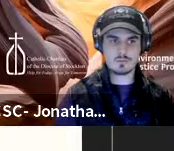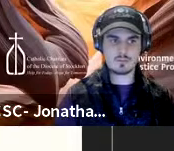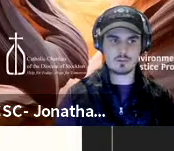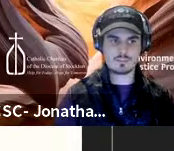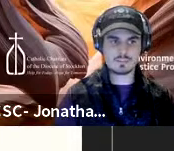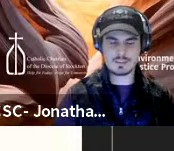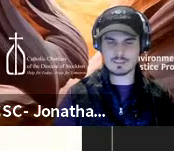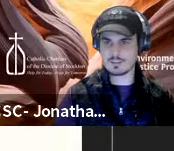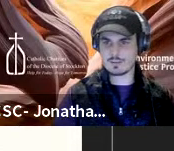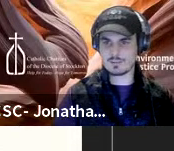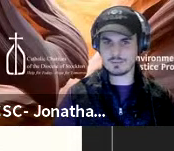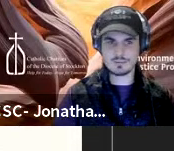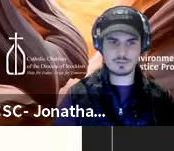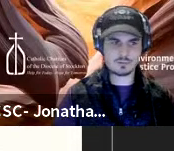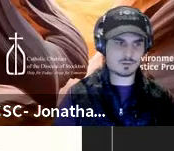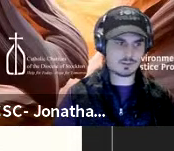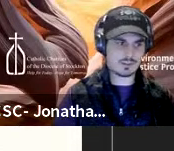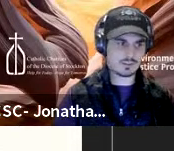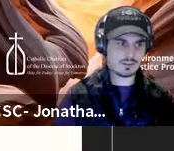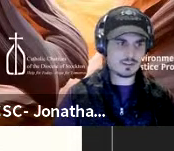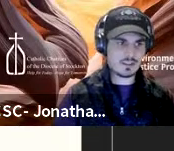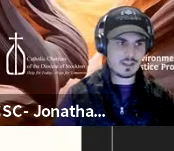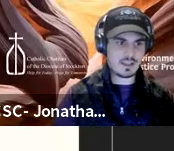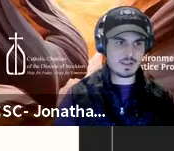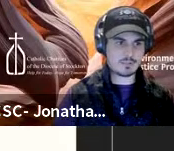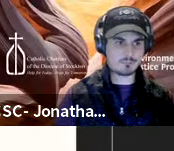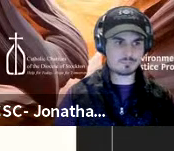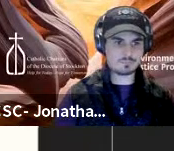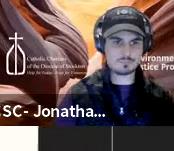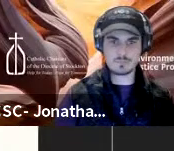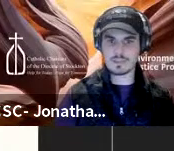bigger. You all need to scan the code. Feel free to do it right here.